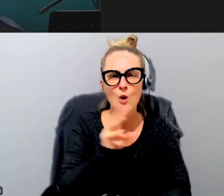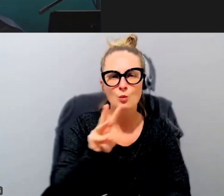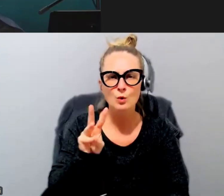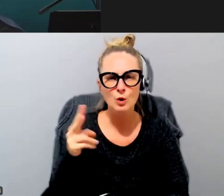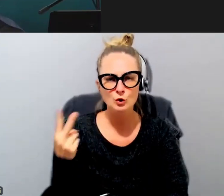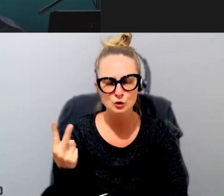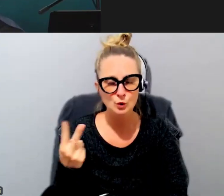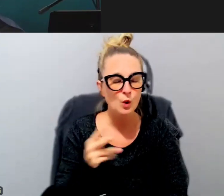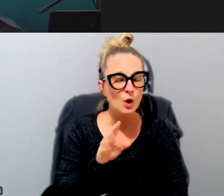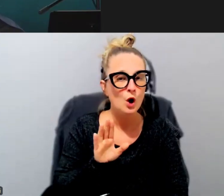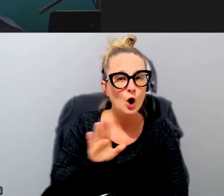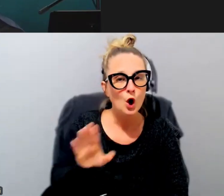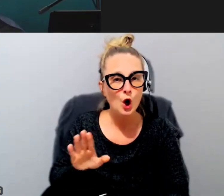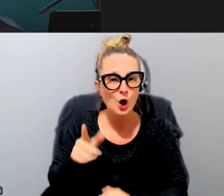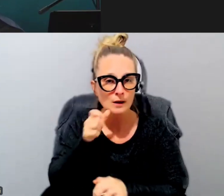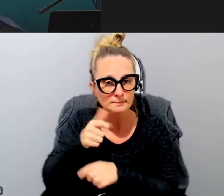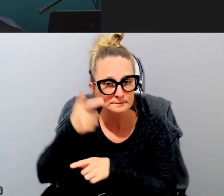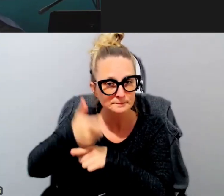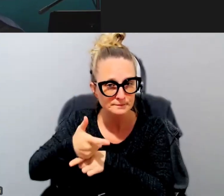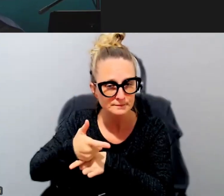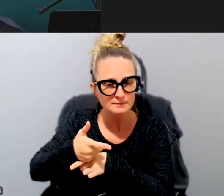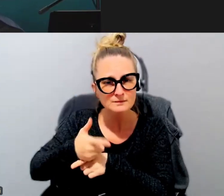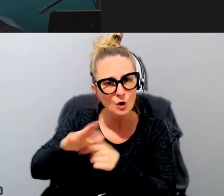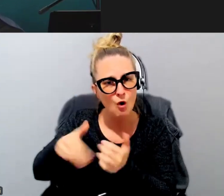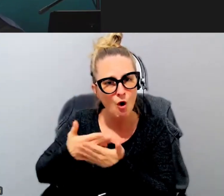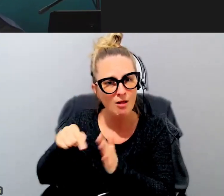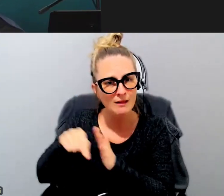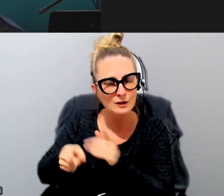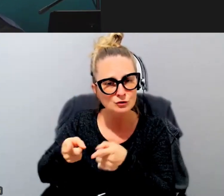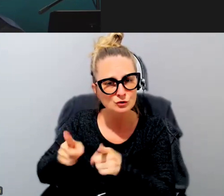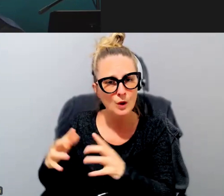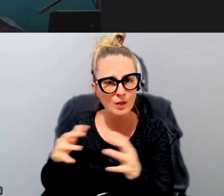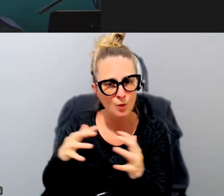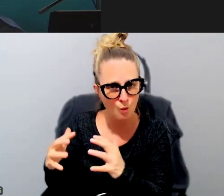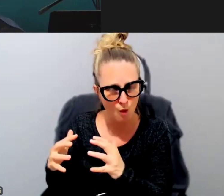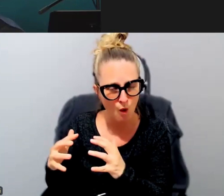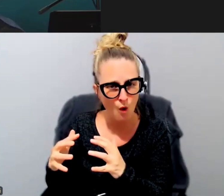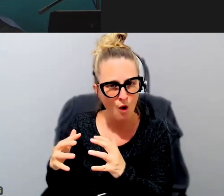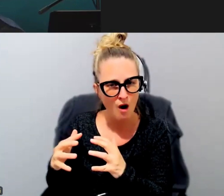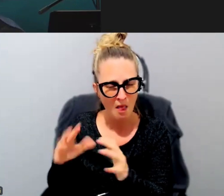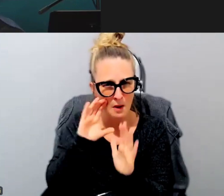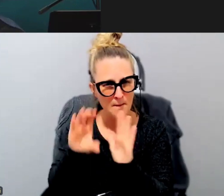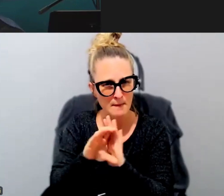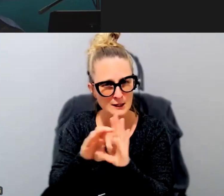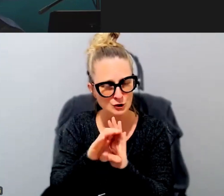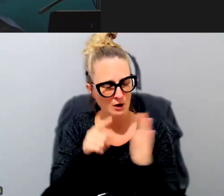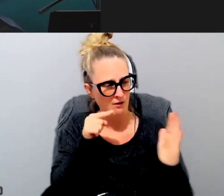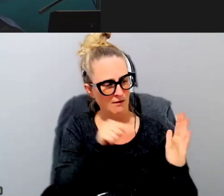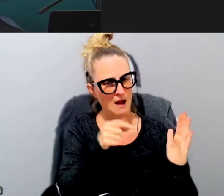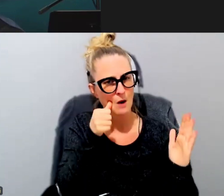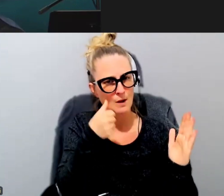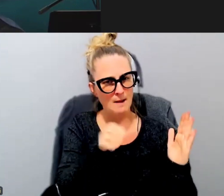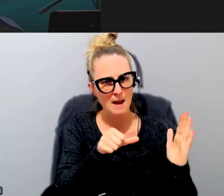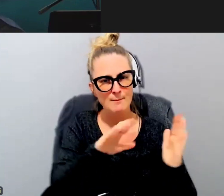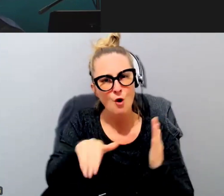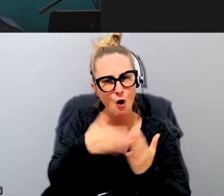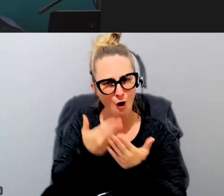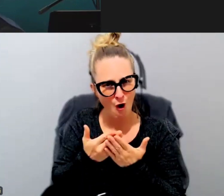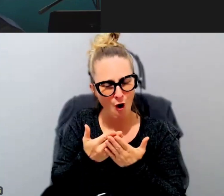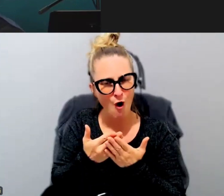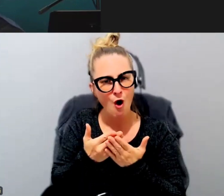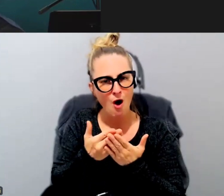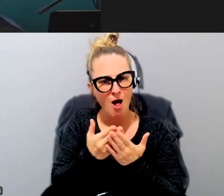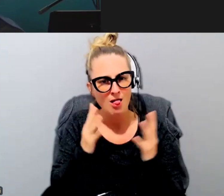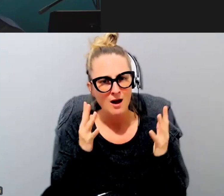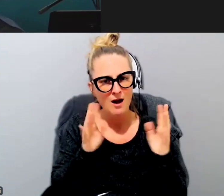She had many siblings, all killed during the war. There was this photo that I remember vividly of them all gathered, and they were all wearing